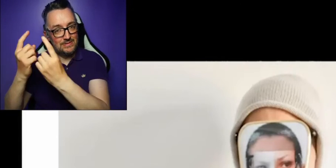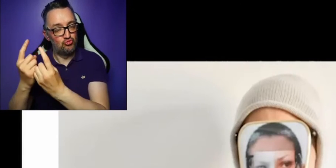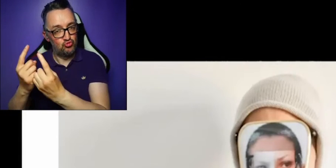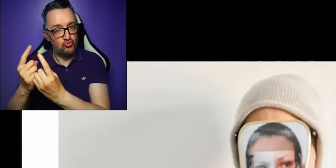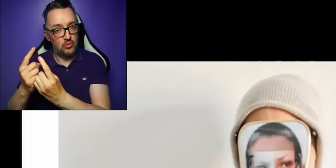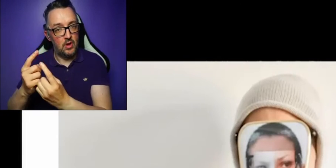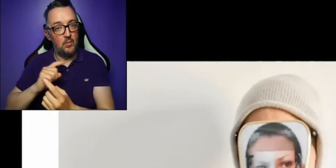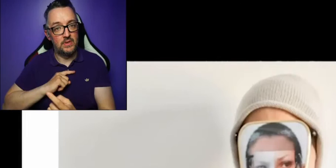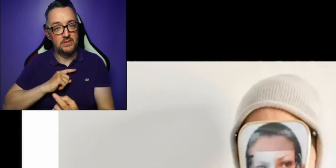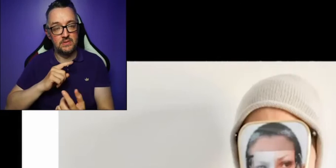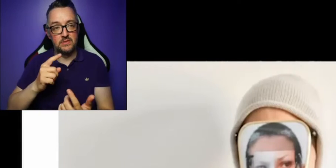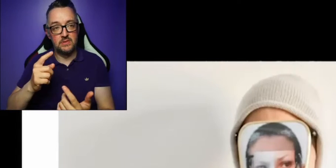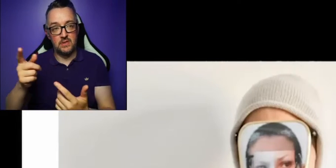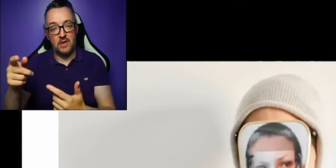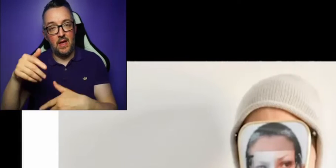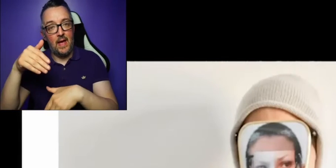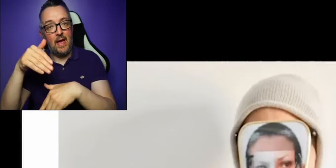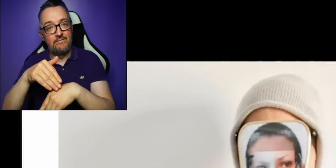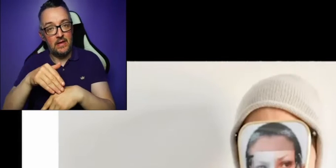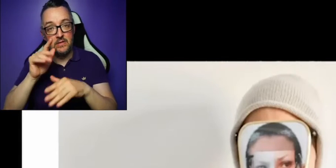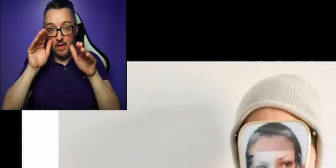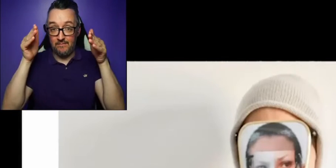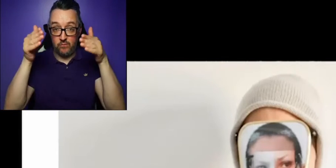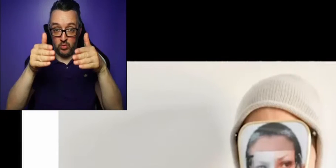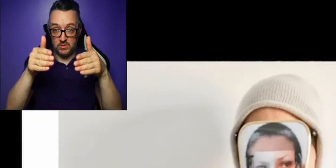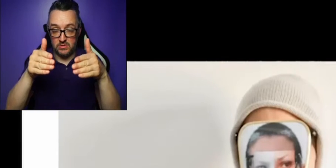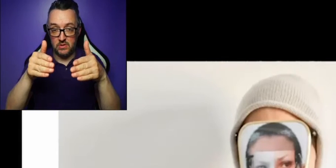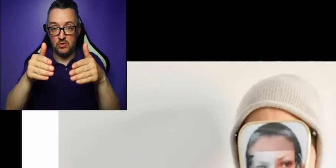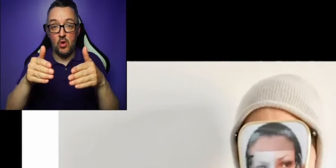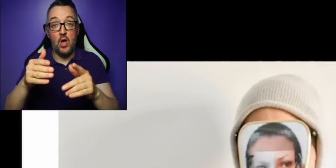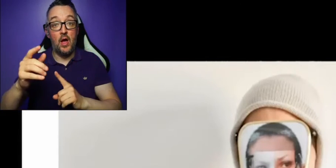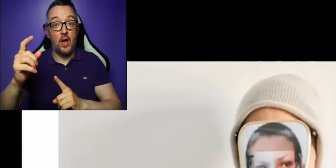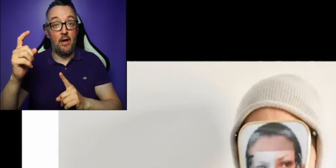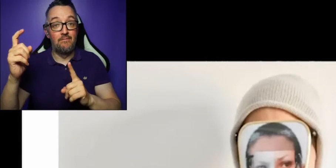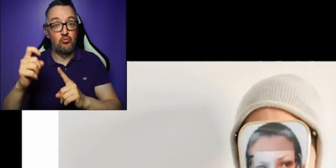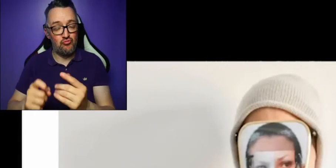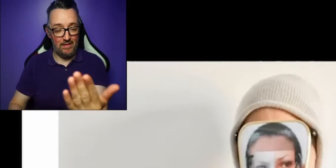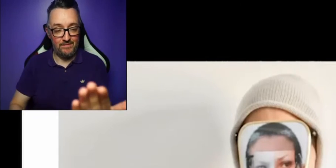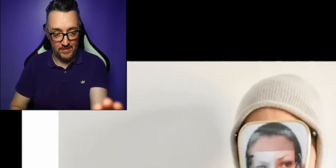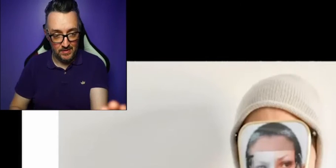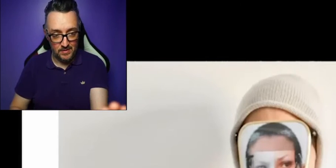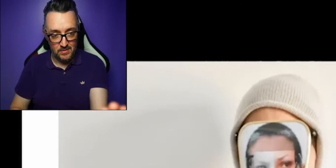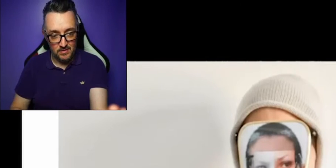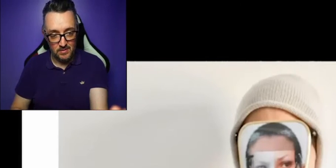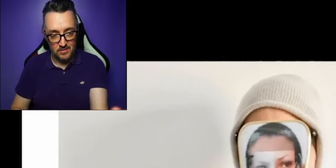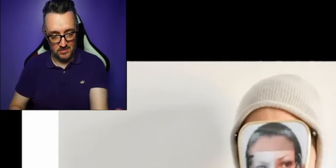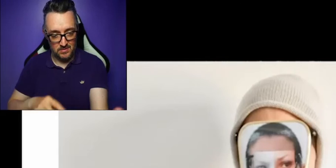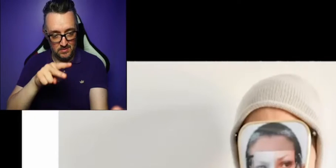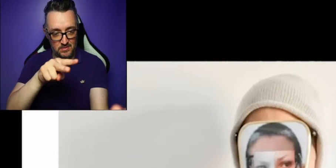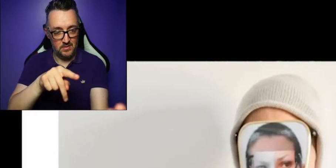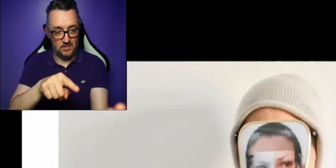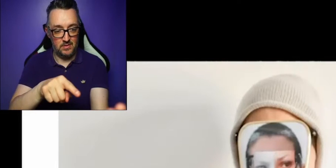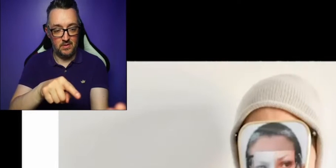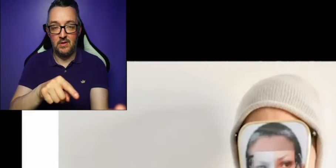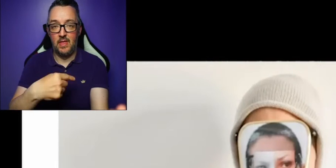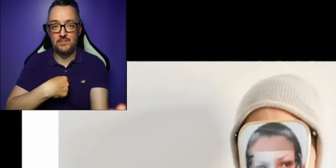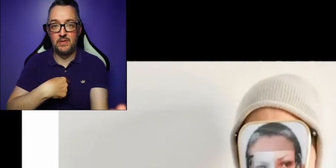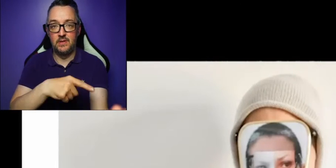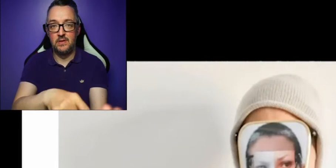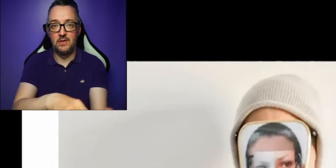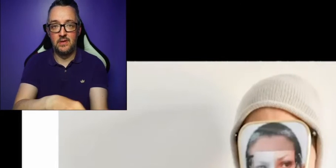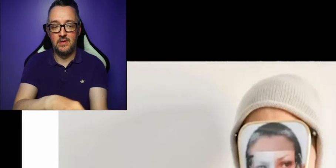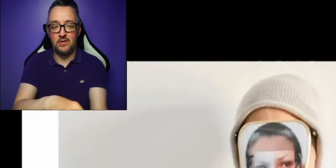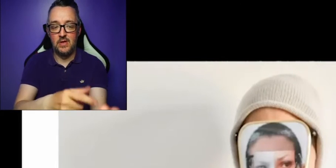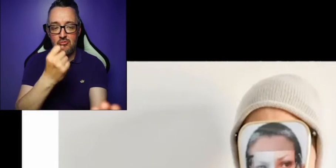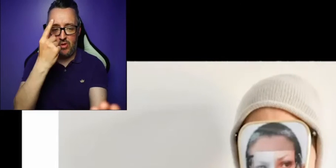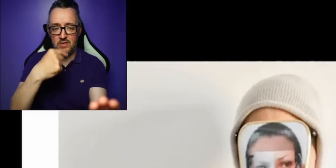condition, which does affect my focus. And so I think that's the bit of the project.